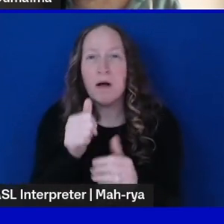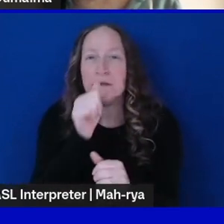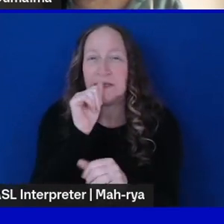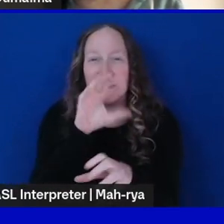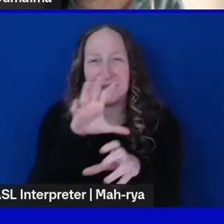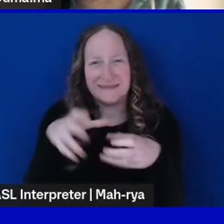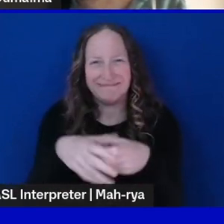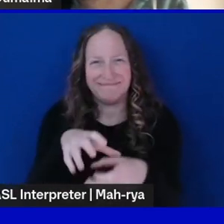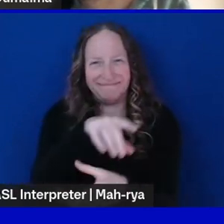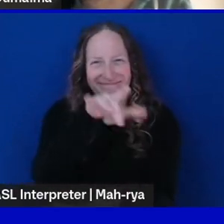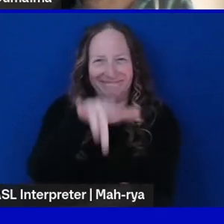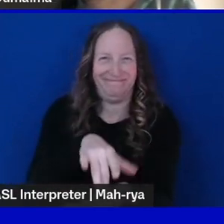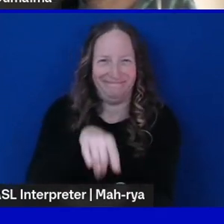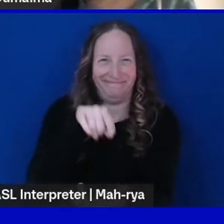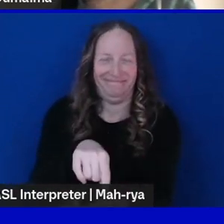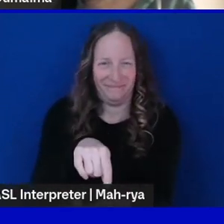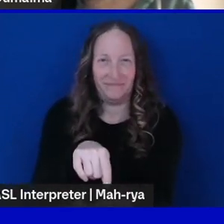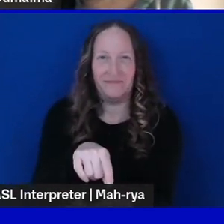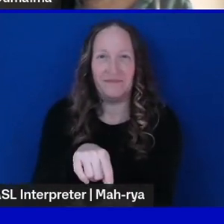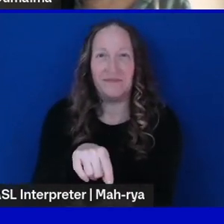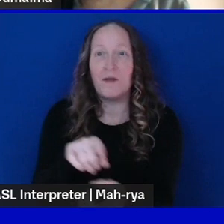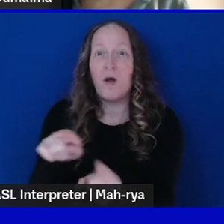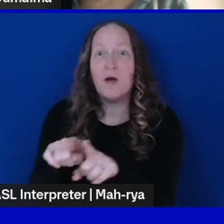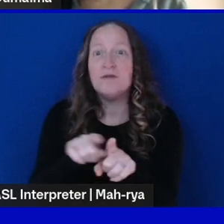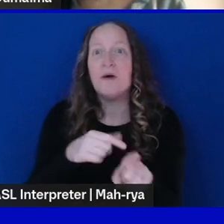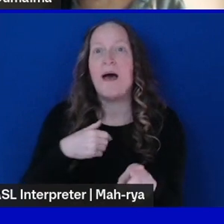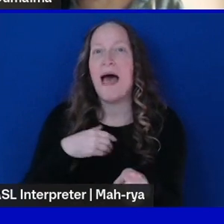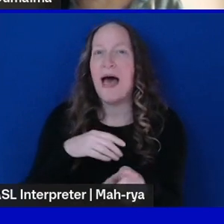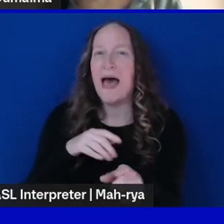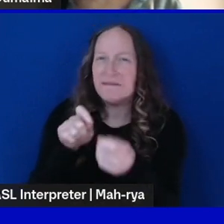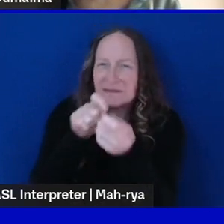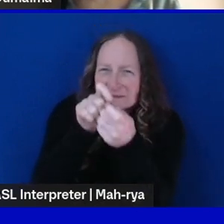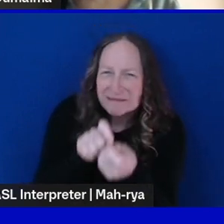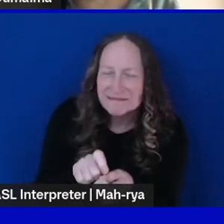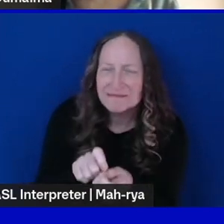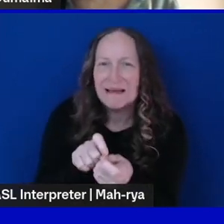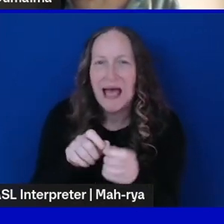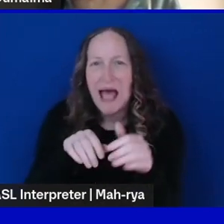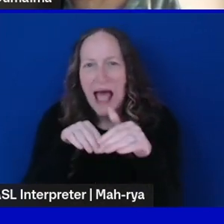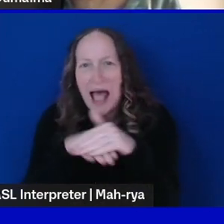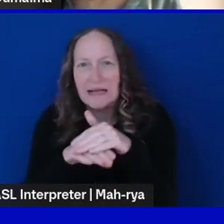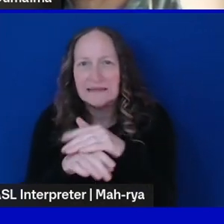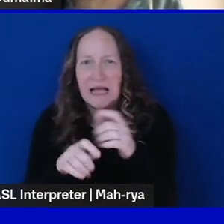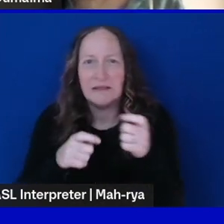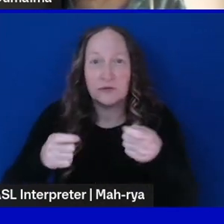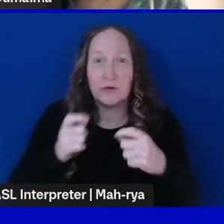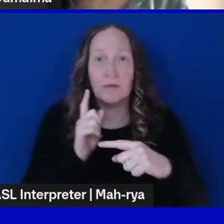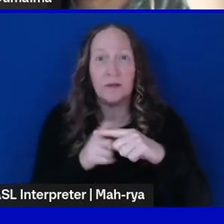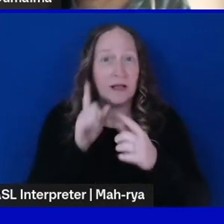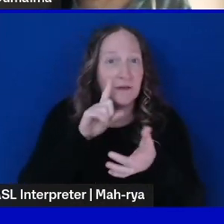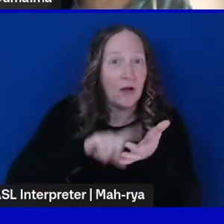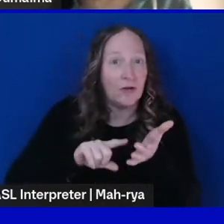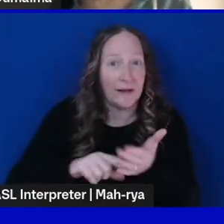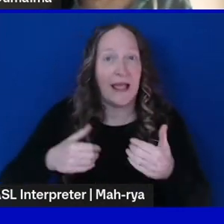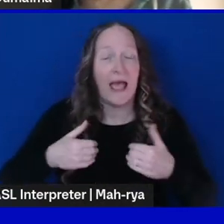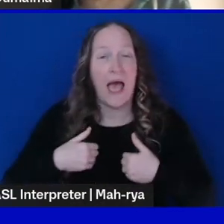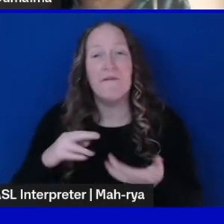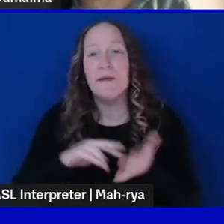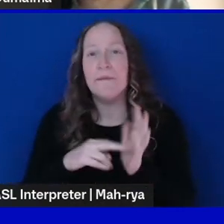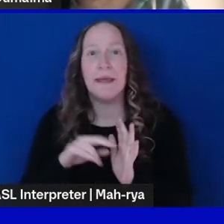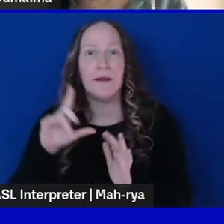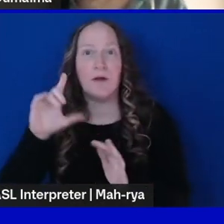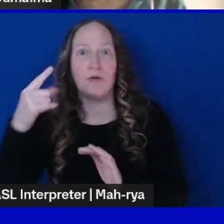vault. So we have also fine-grained access control, and on top of that, we have auditing. So we get detailed logs of access and